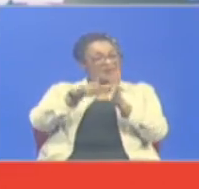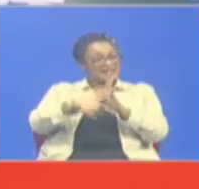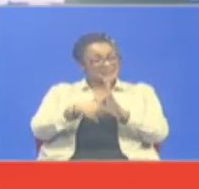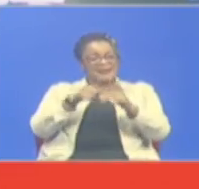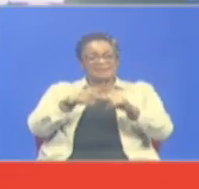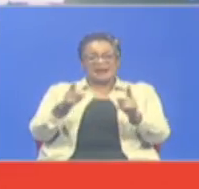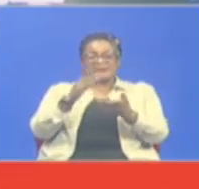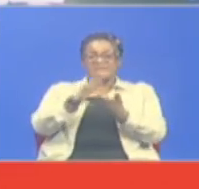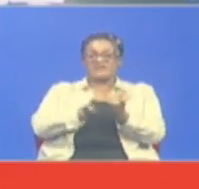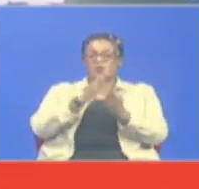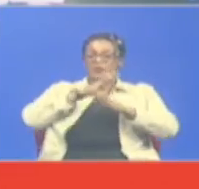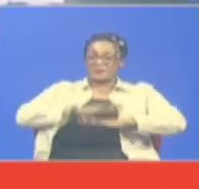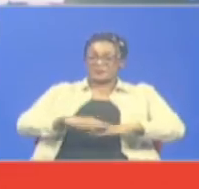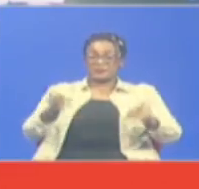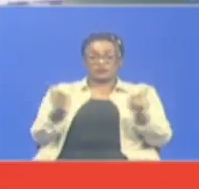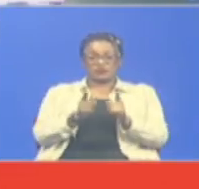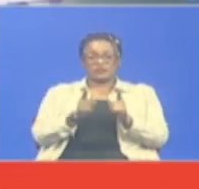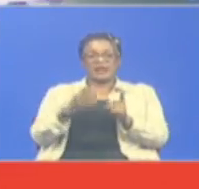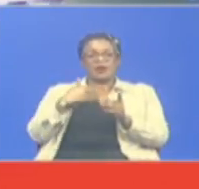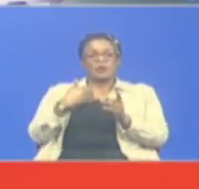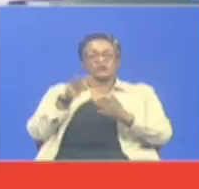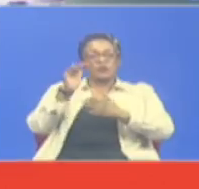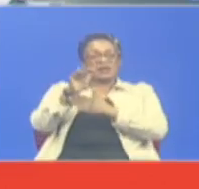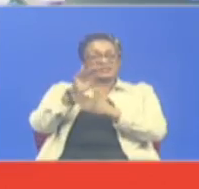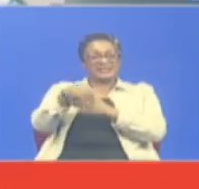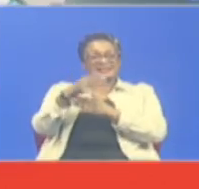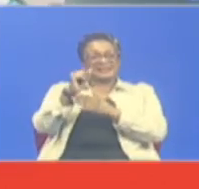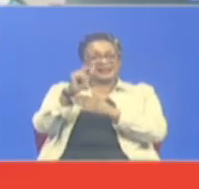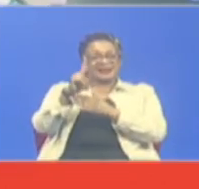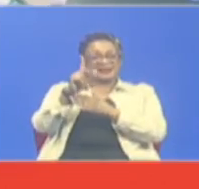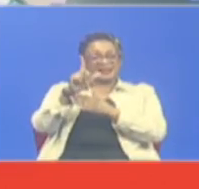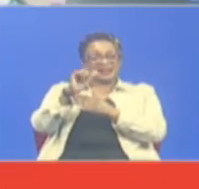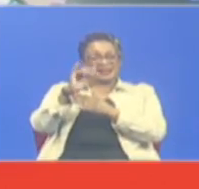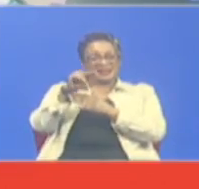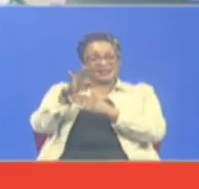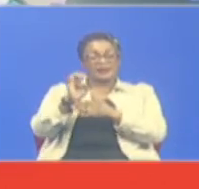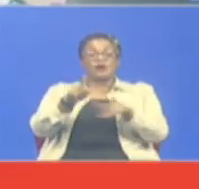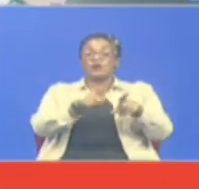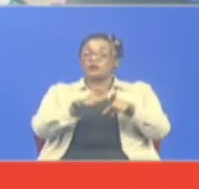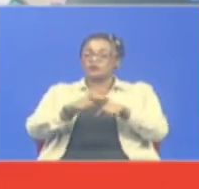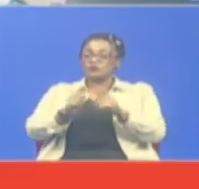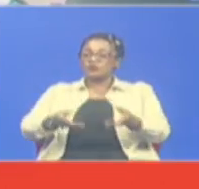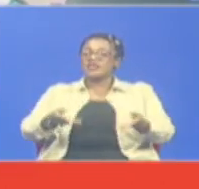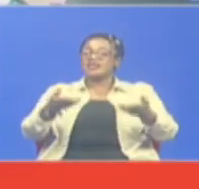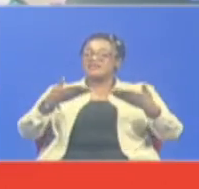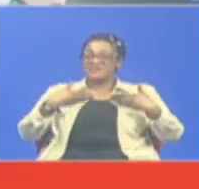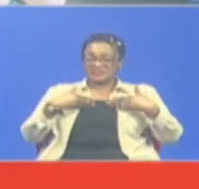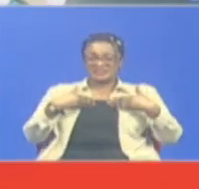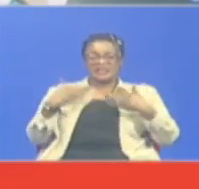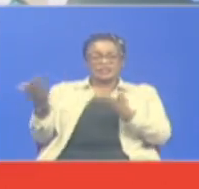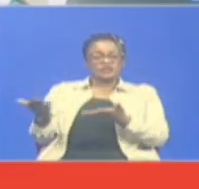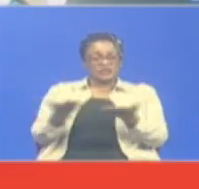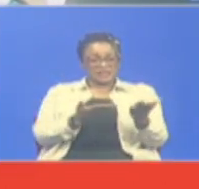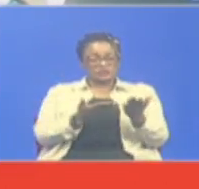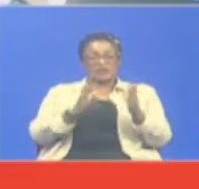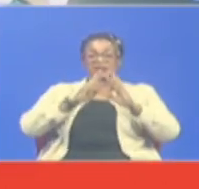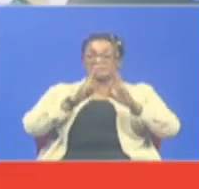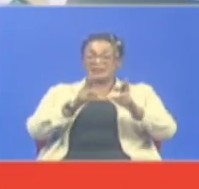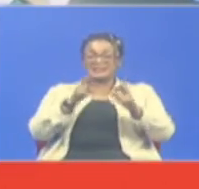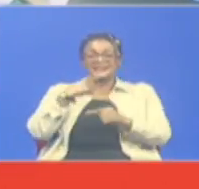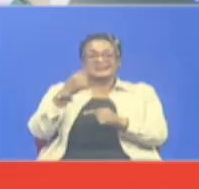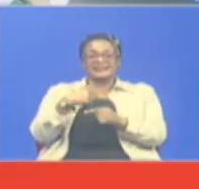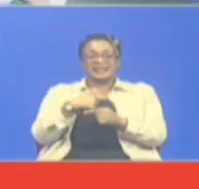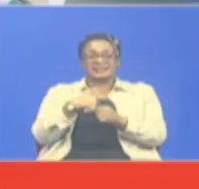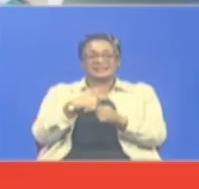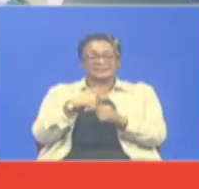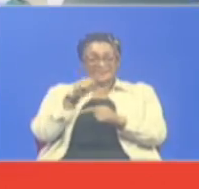a short break, I want also to rope in Jacqueline Mutere, who's the founder of Grace Agenda, to also just give us her introductory remarks and to tell us this